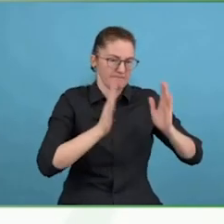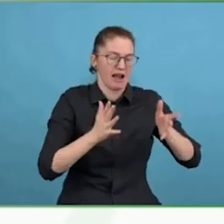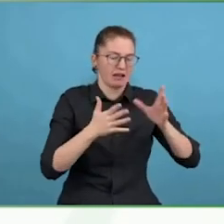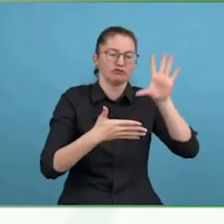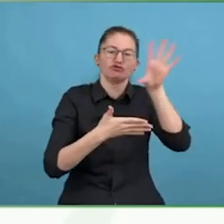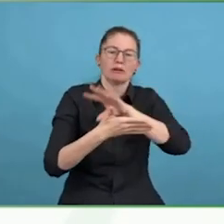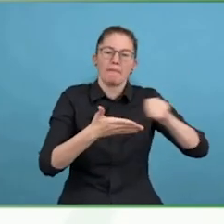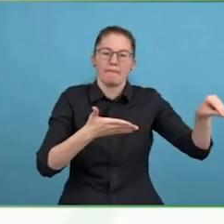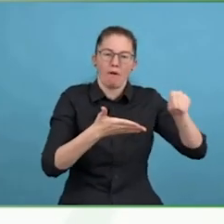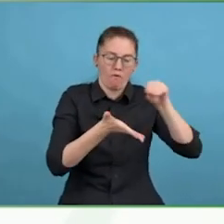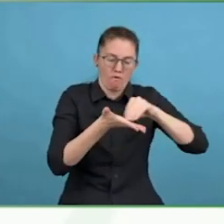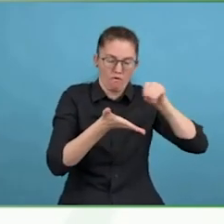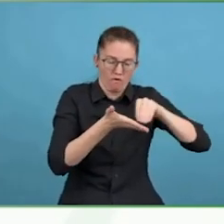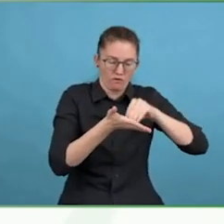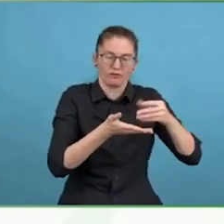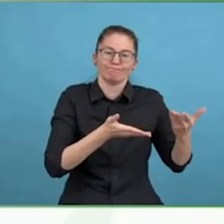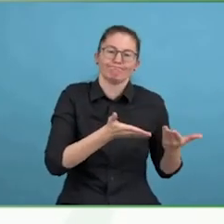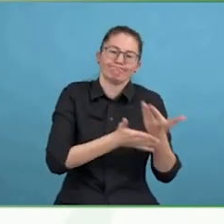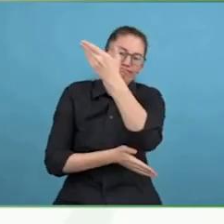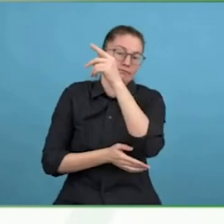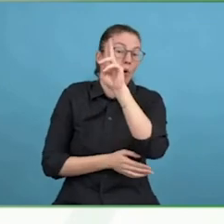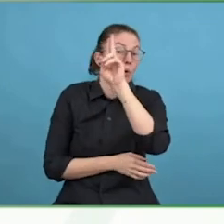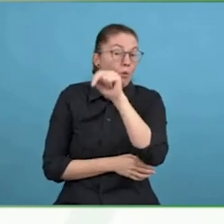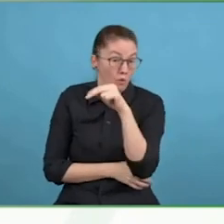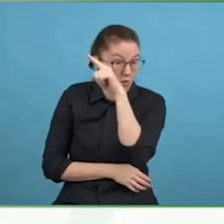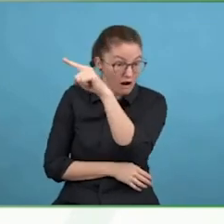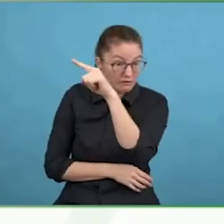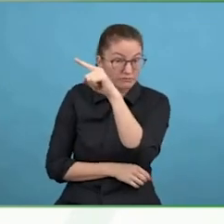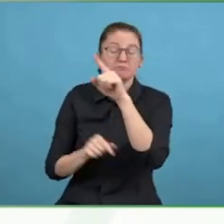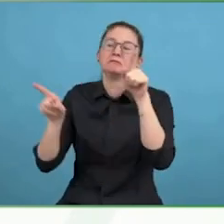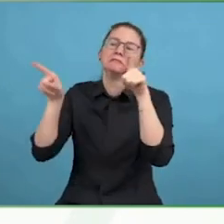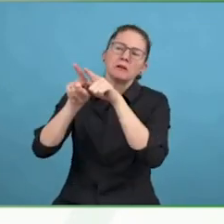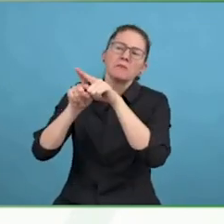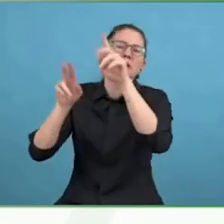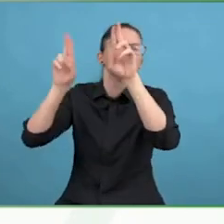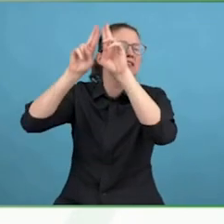are few problems like accessing the